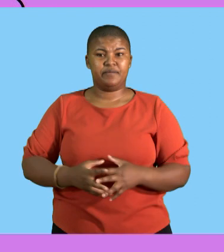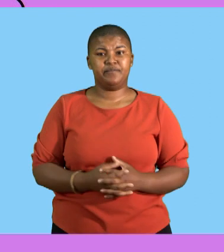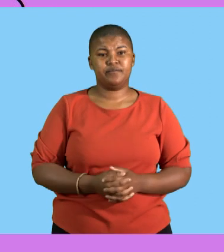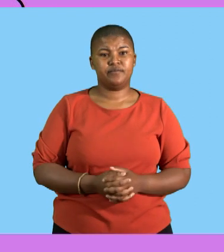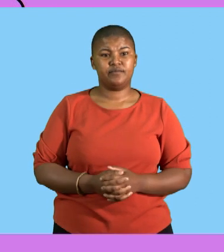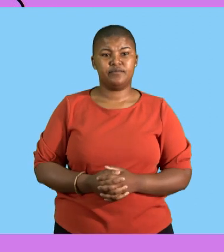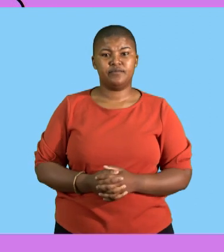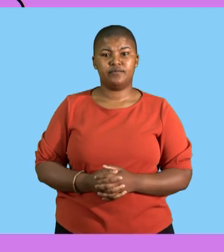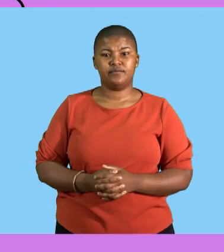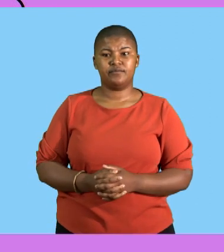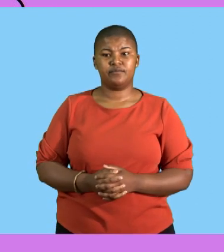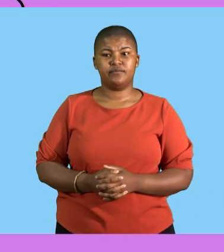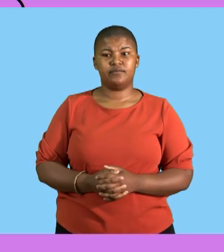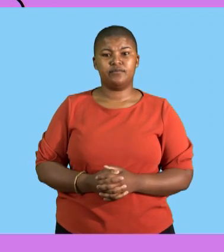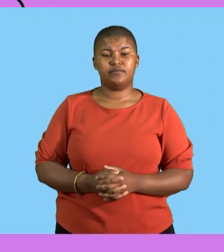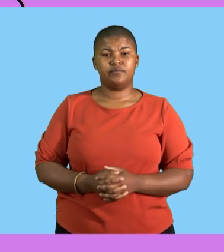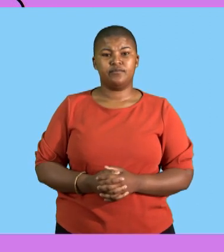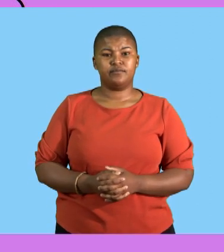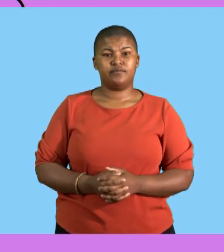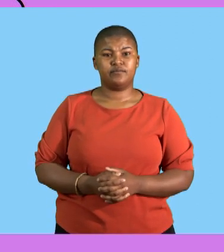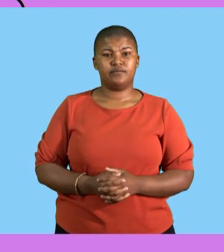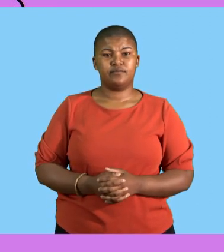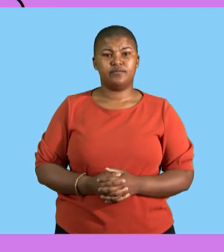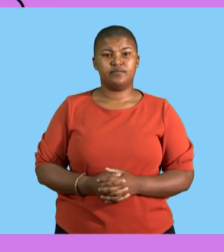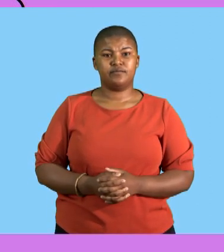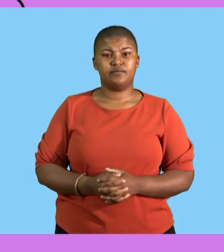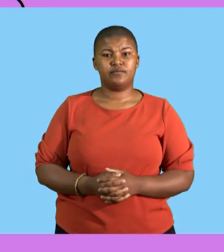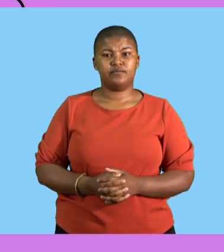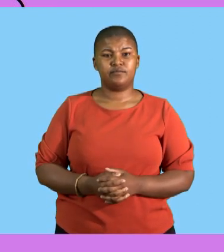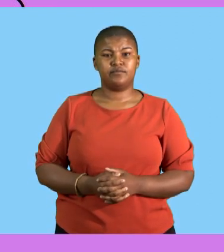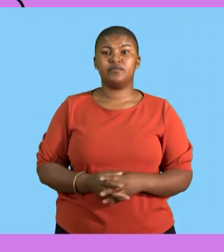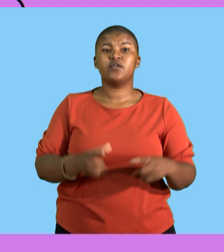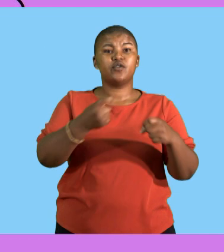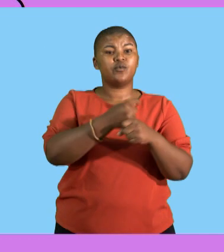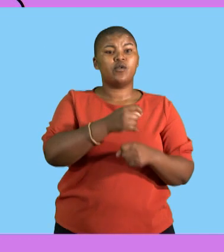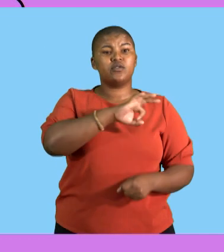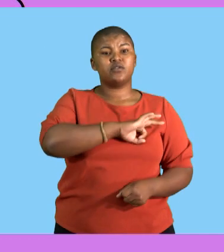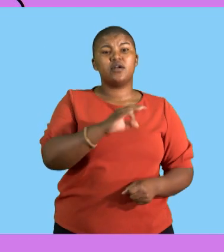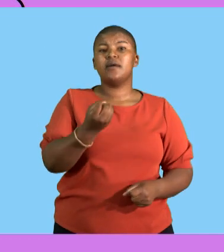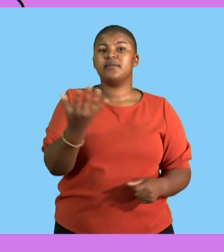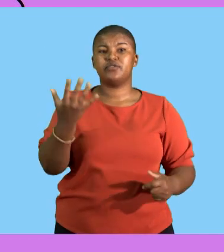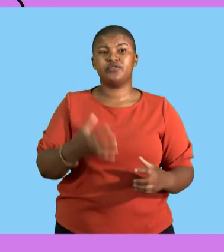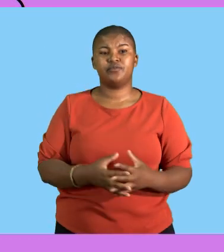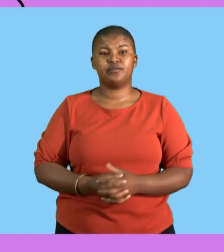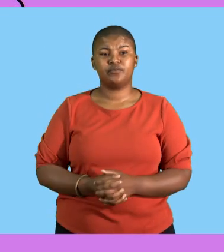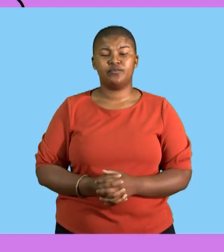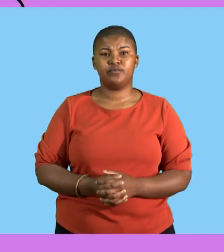value. Now, looking at what we are given there, the smallest salary would